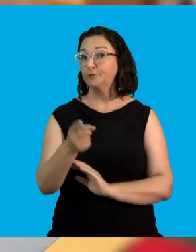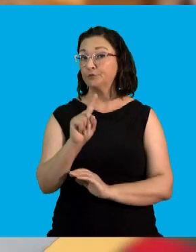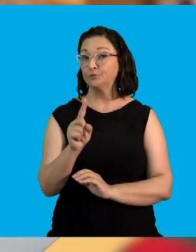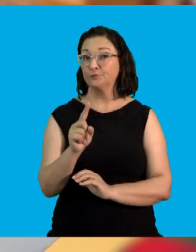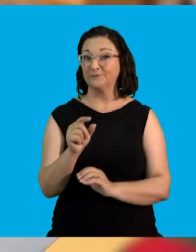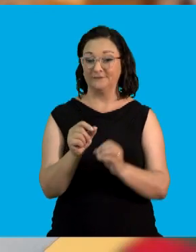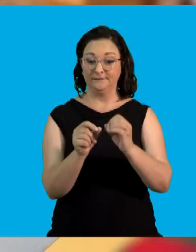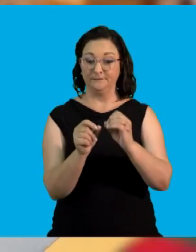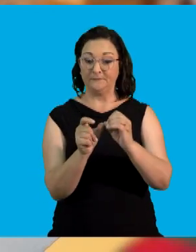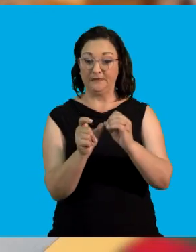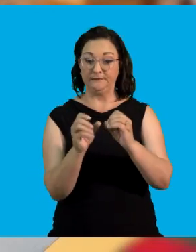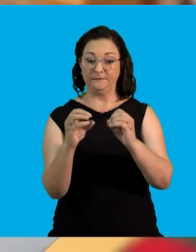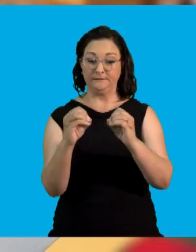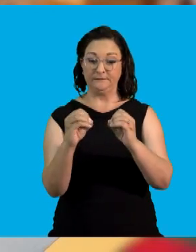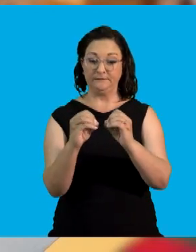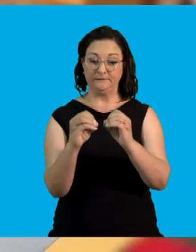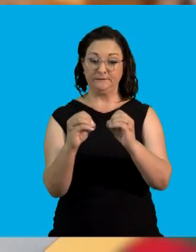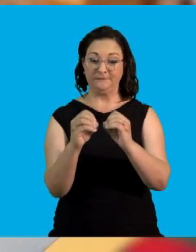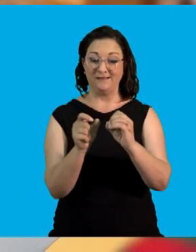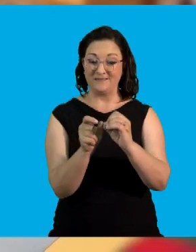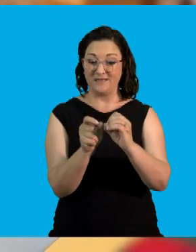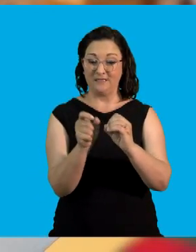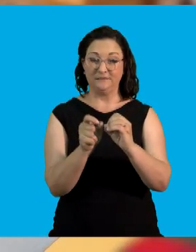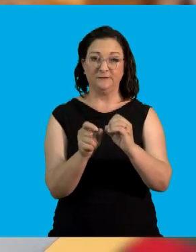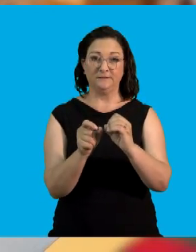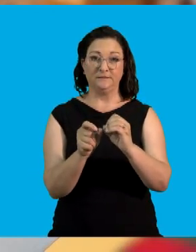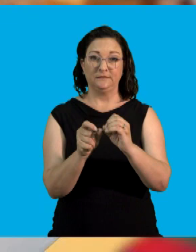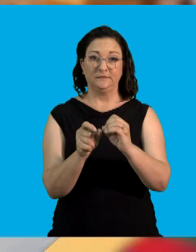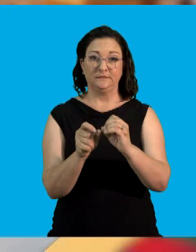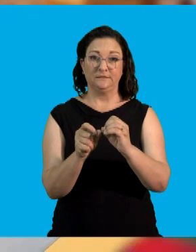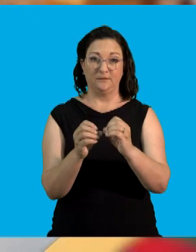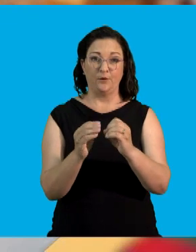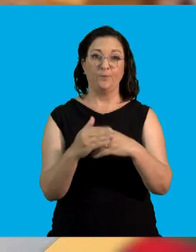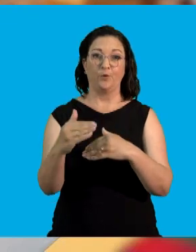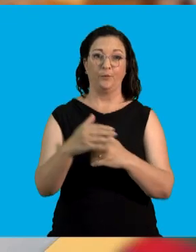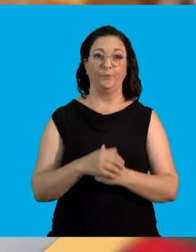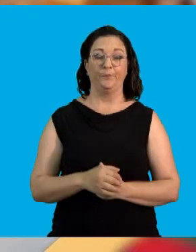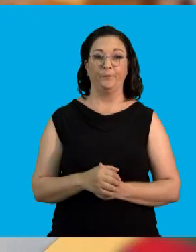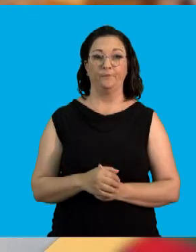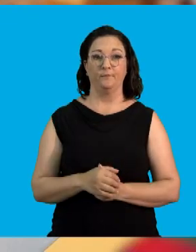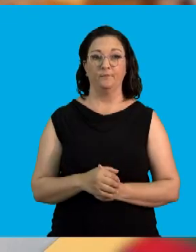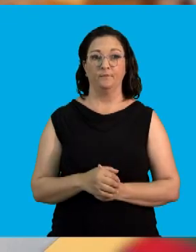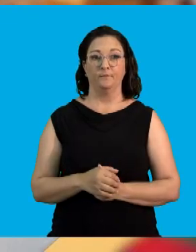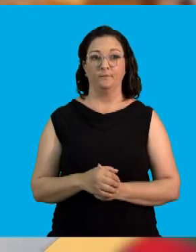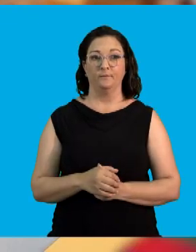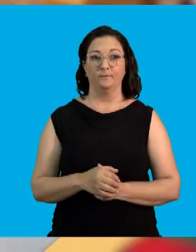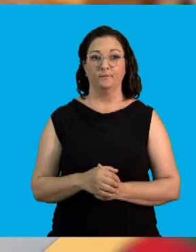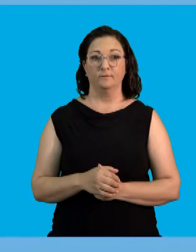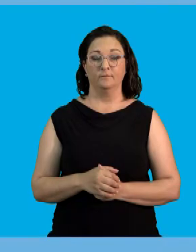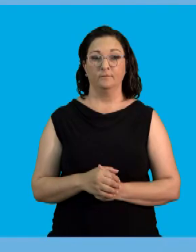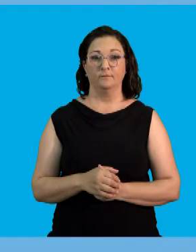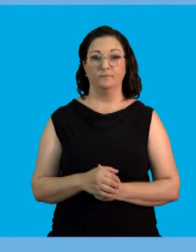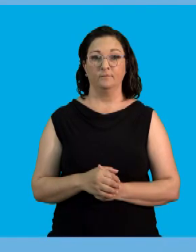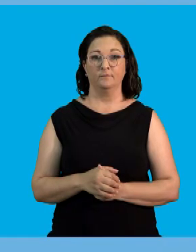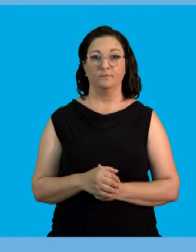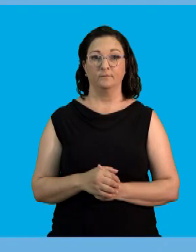However, what happened is that the spaces between those particles has increased. So